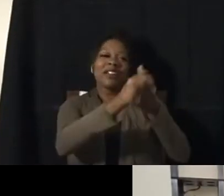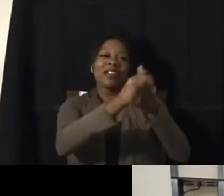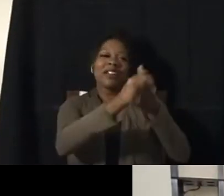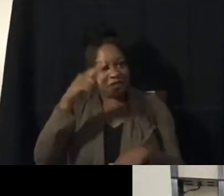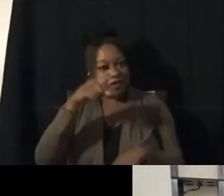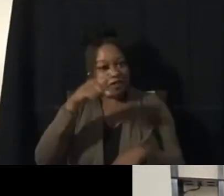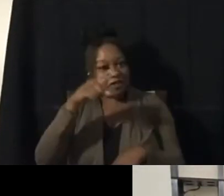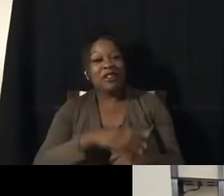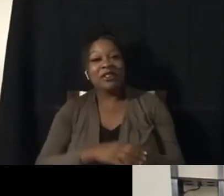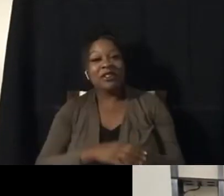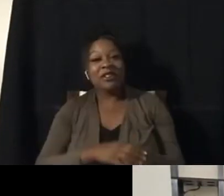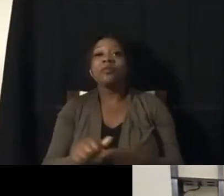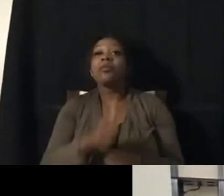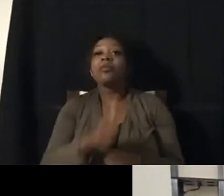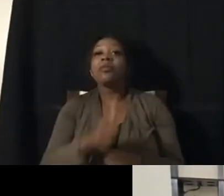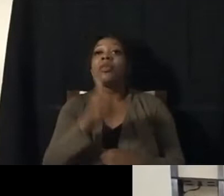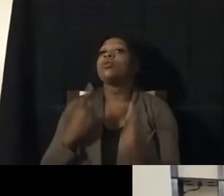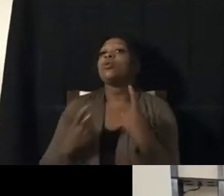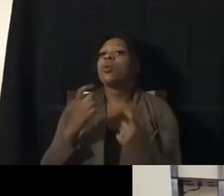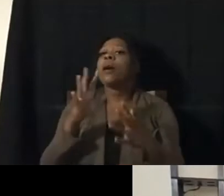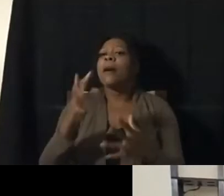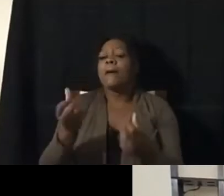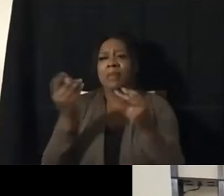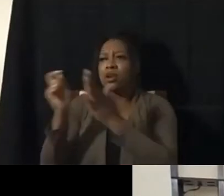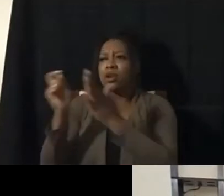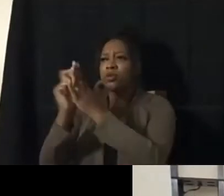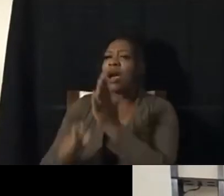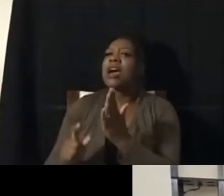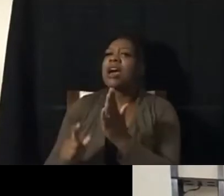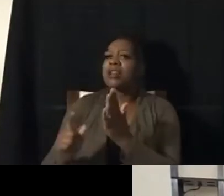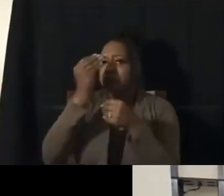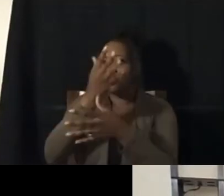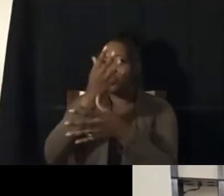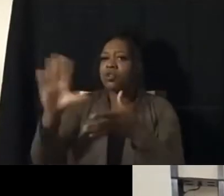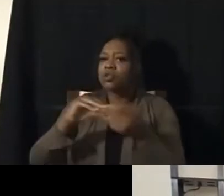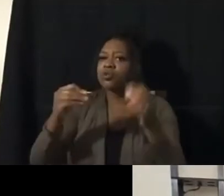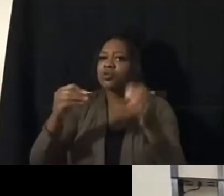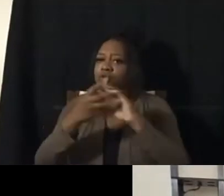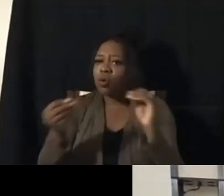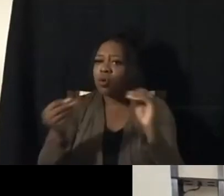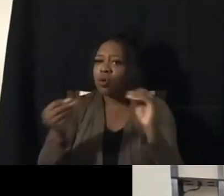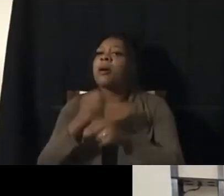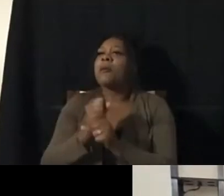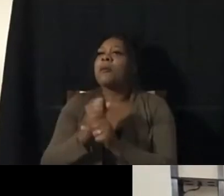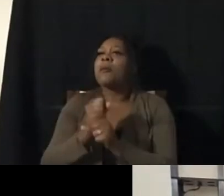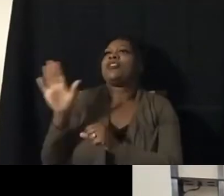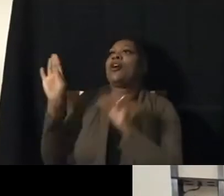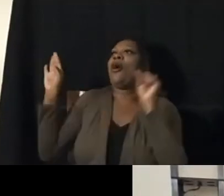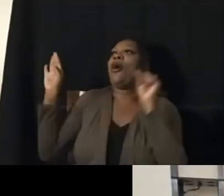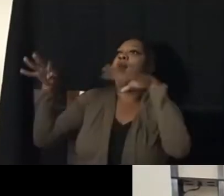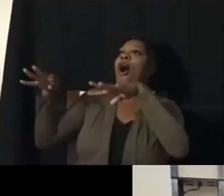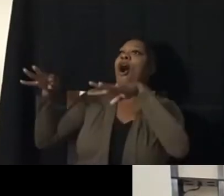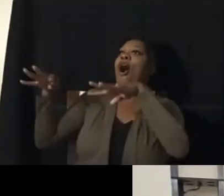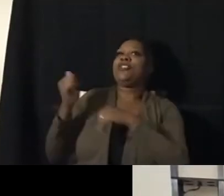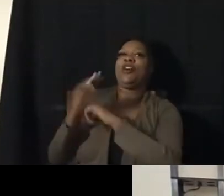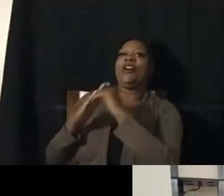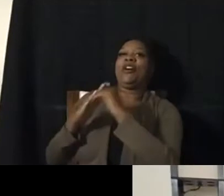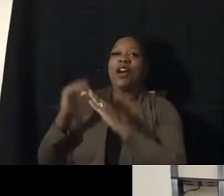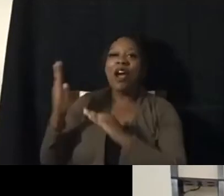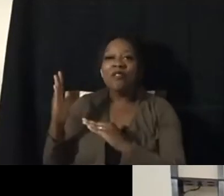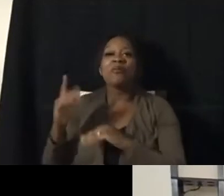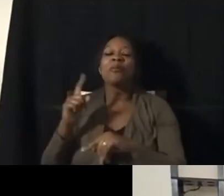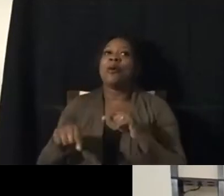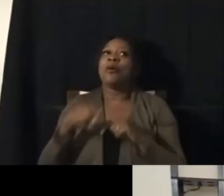many writers tell their stories and tailor it to make the audience feel comfortable instead of pushing the envelope, and you have definitely pushed the